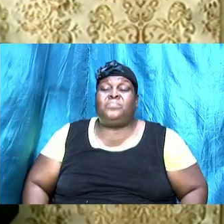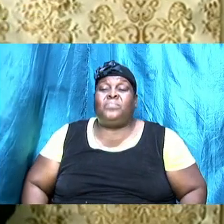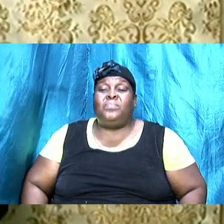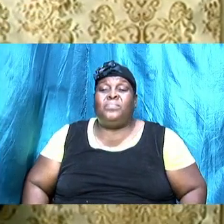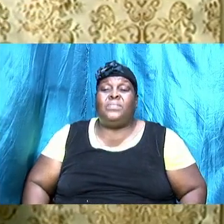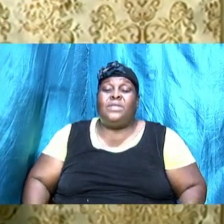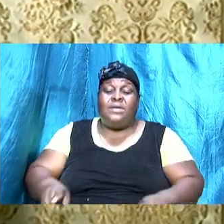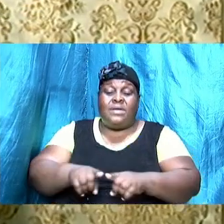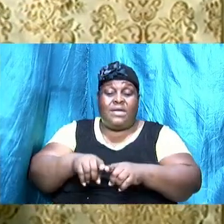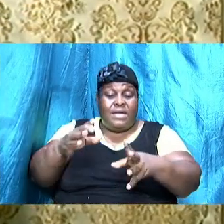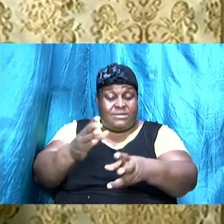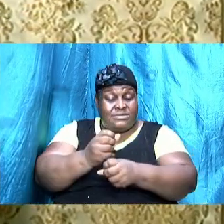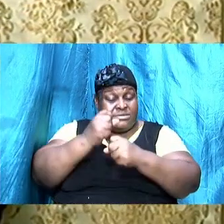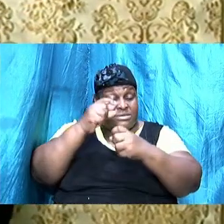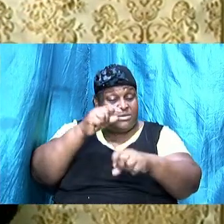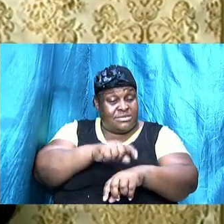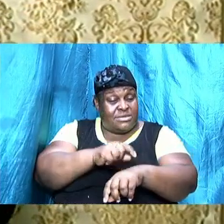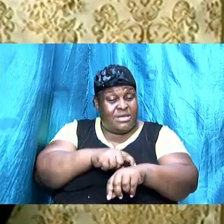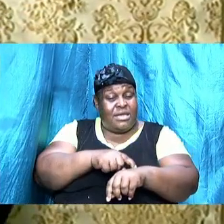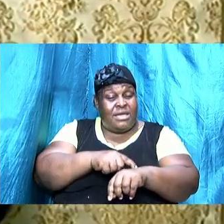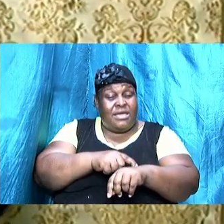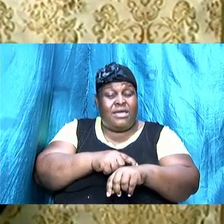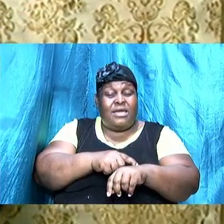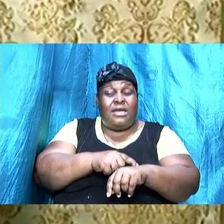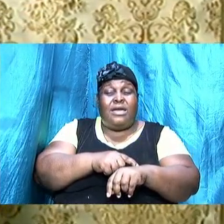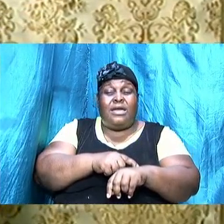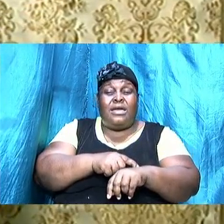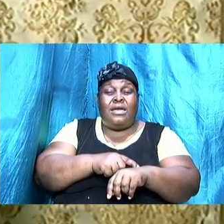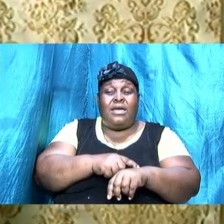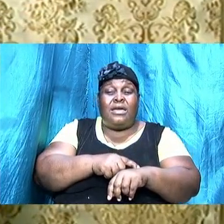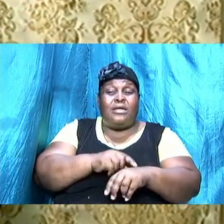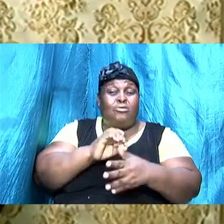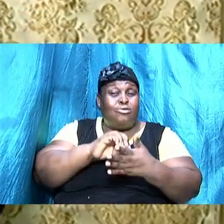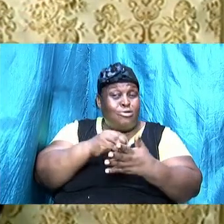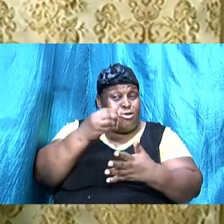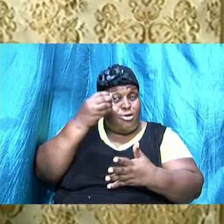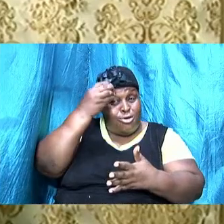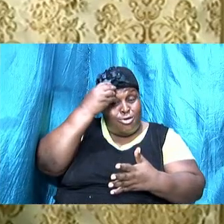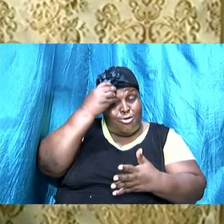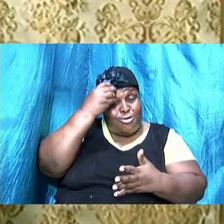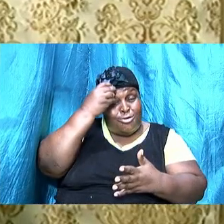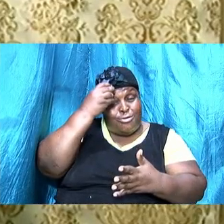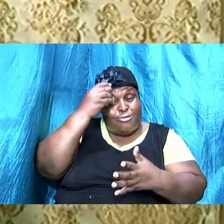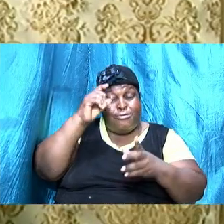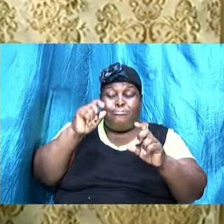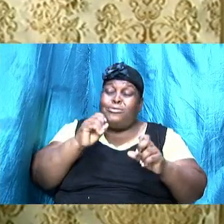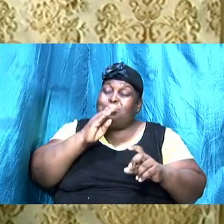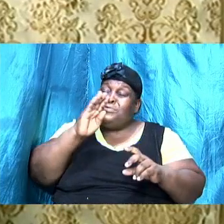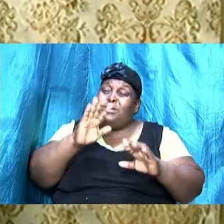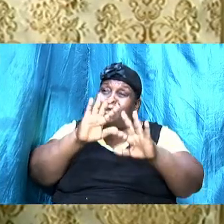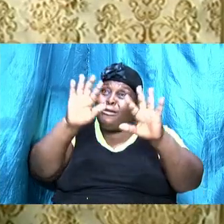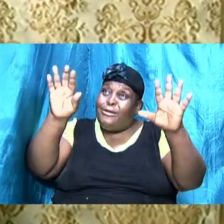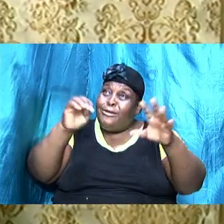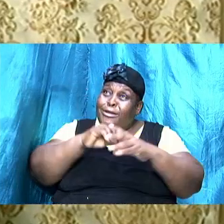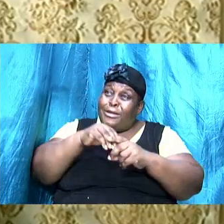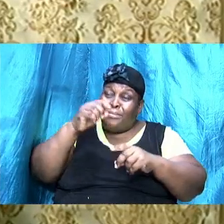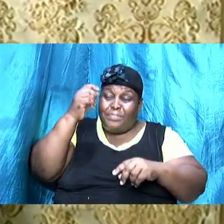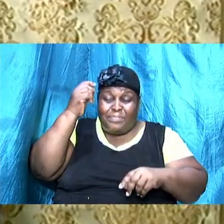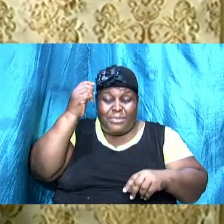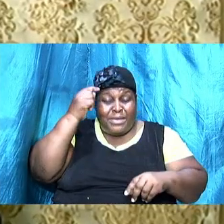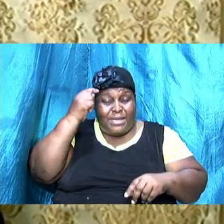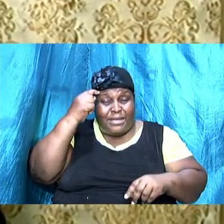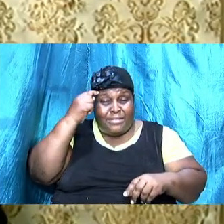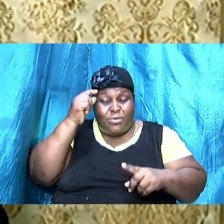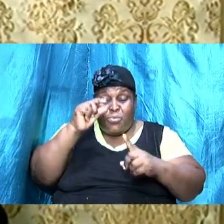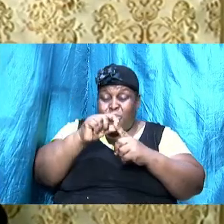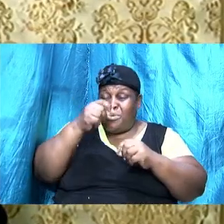the time and as we go through, we must be clear in our mind that the word of Almighty